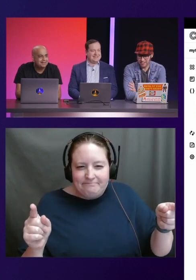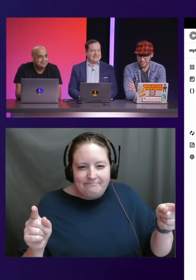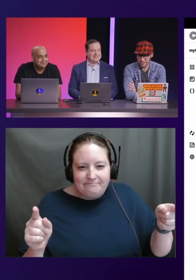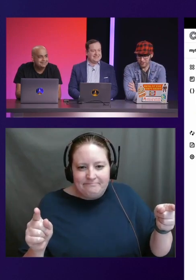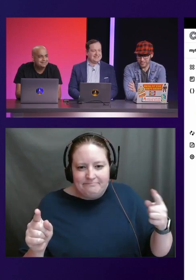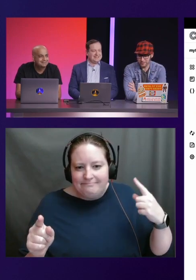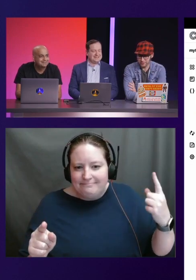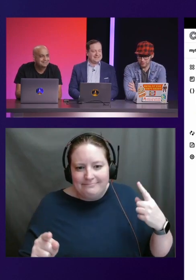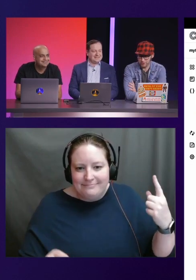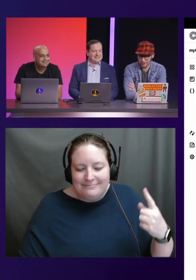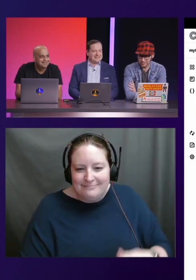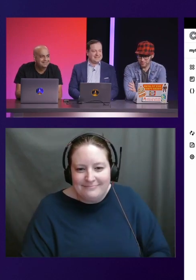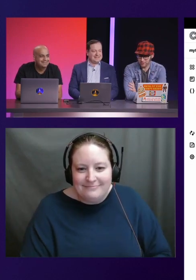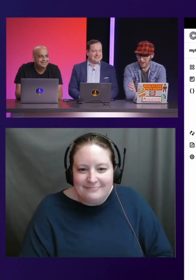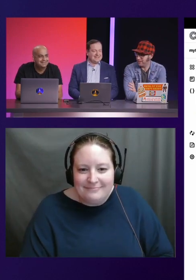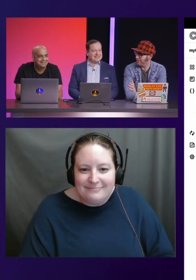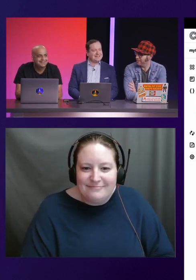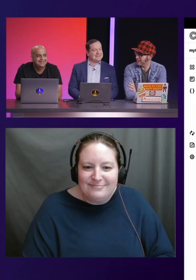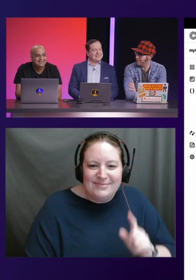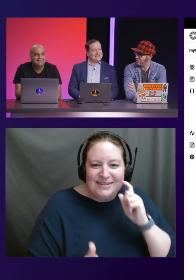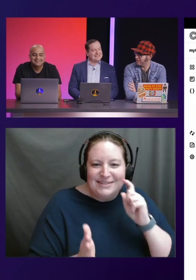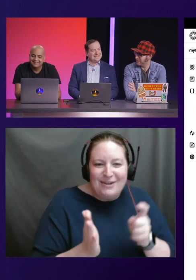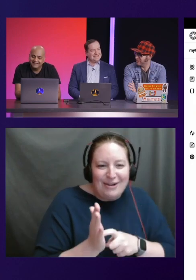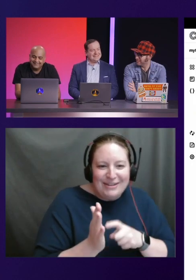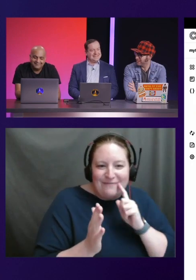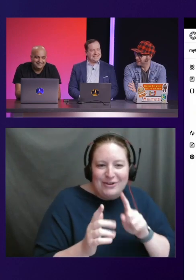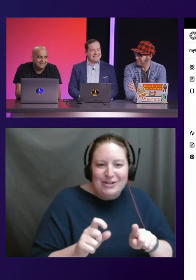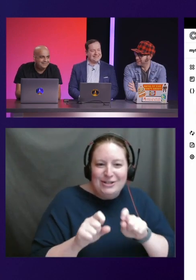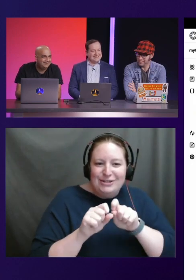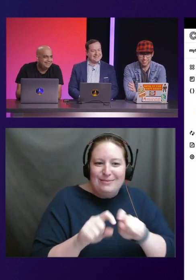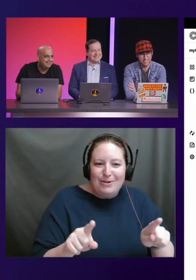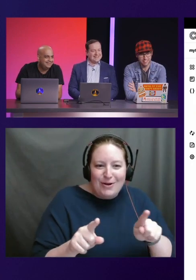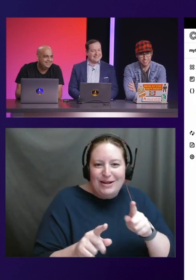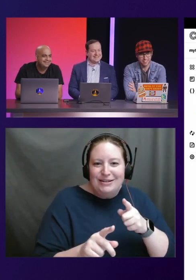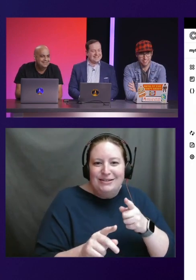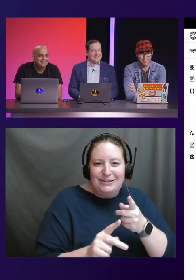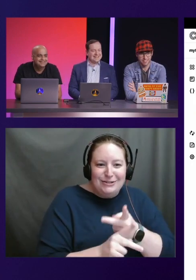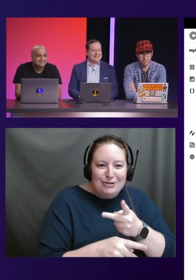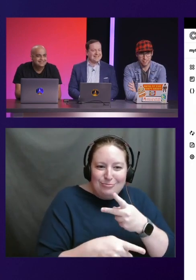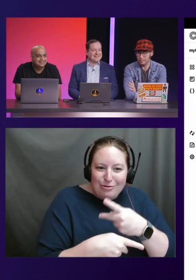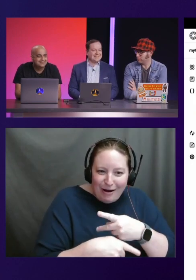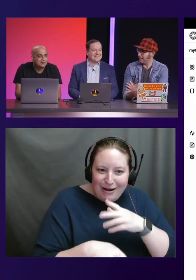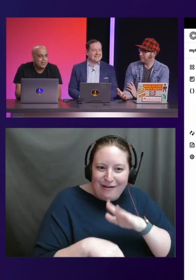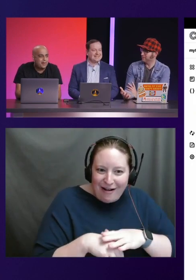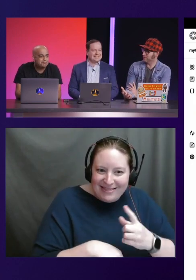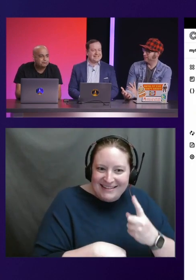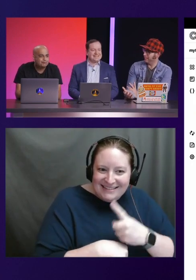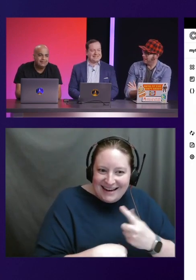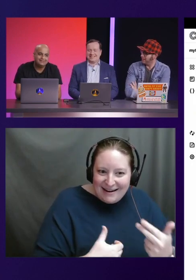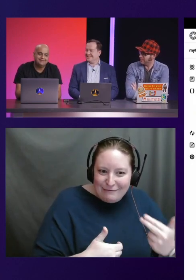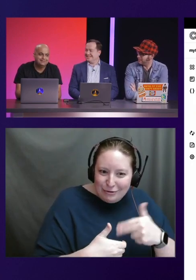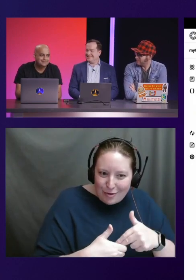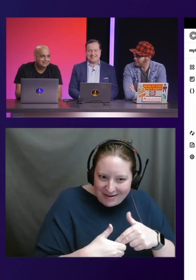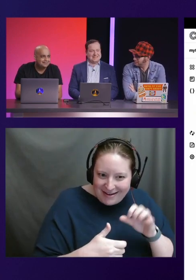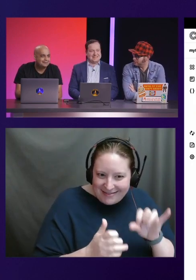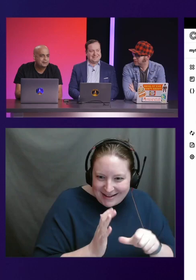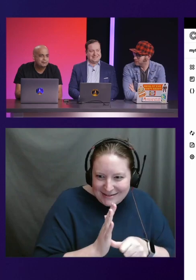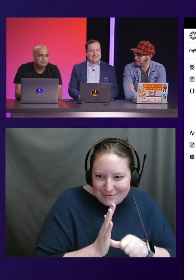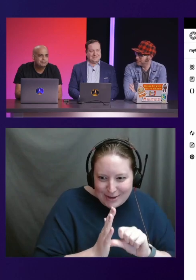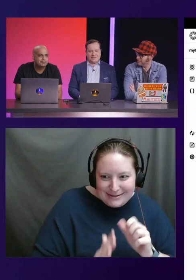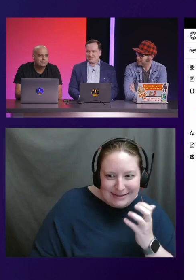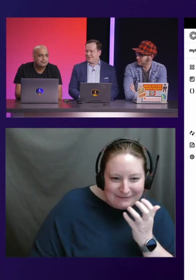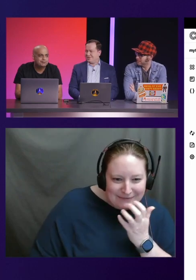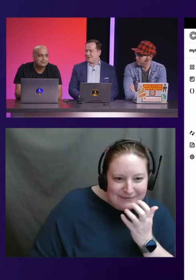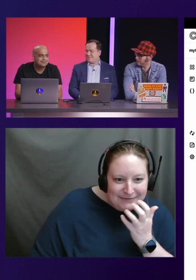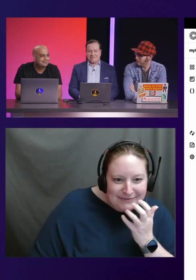You getting called out for deploying to prod on the day of joining. Yeah. So that's impressive, really. I think that's just